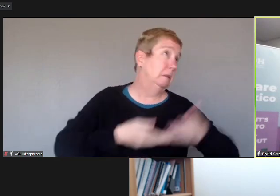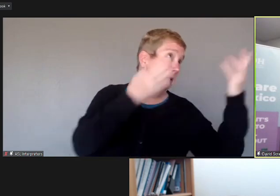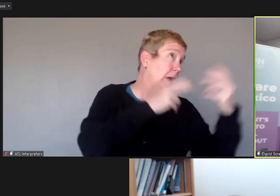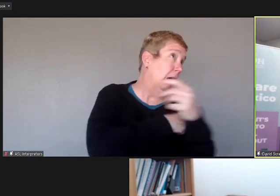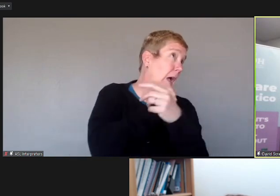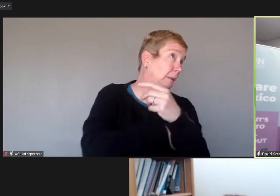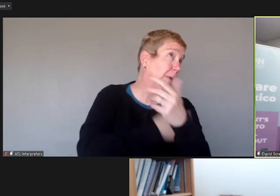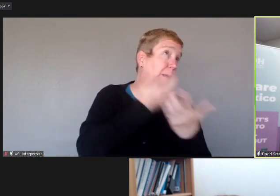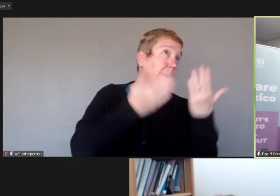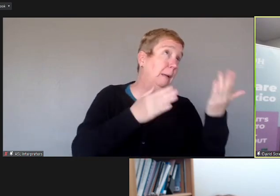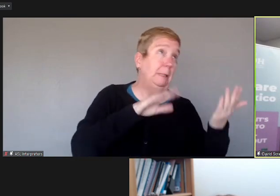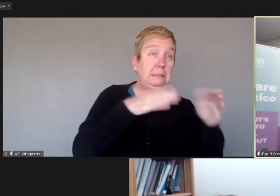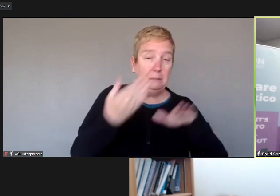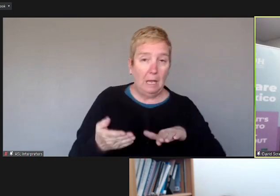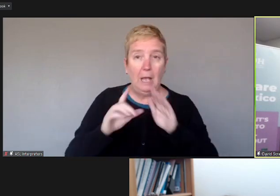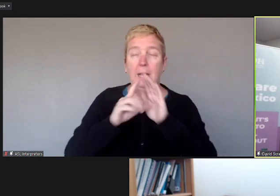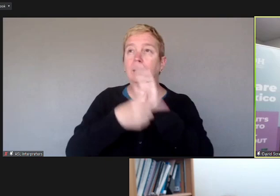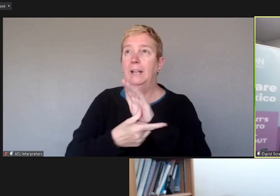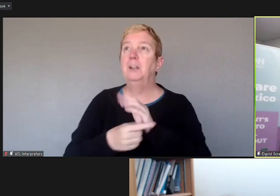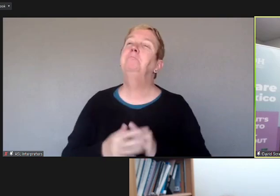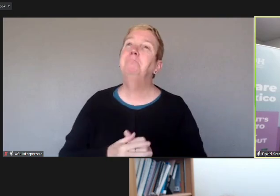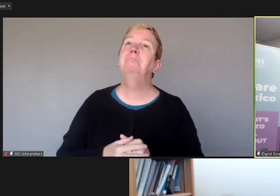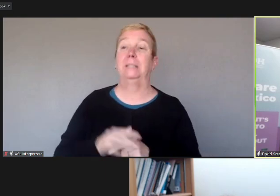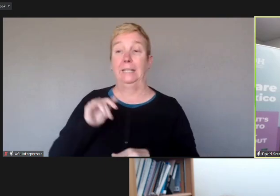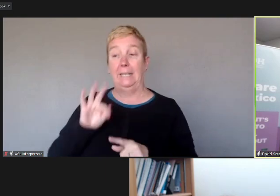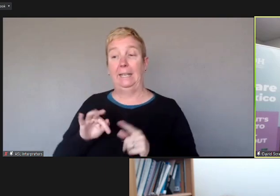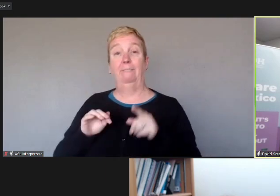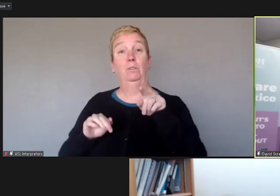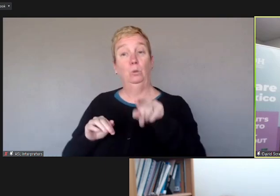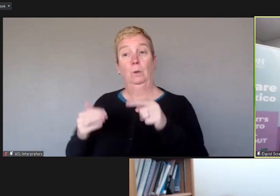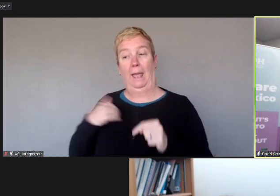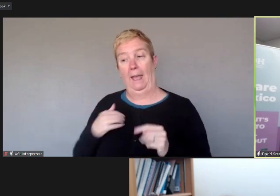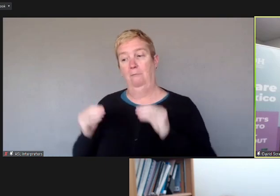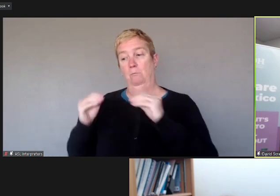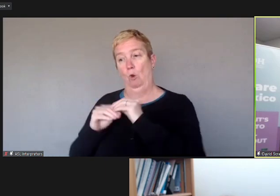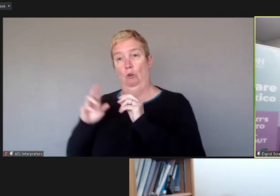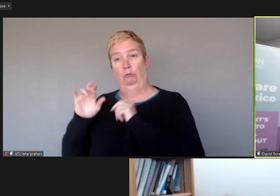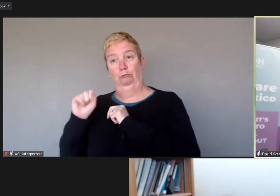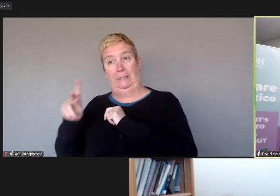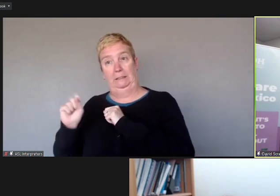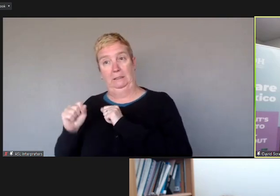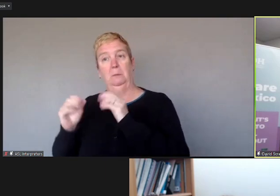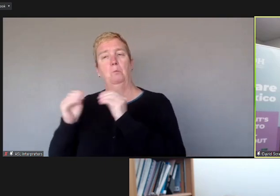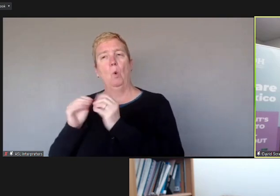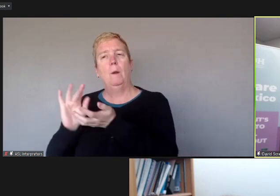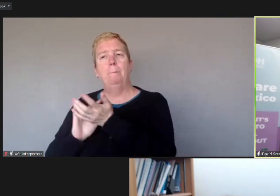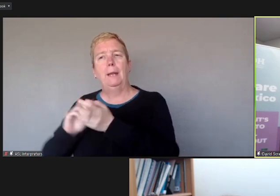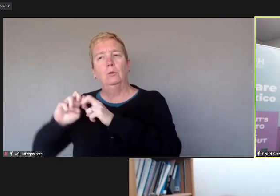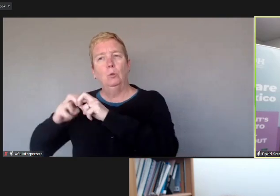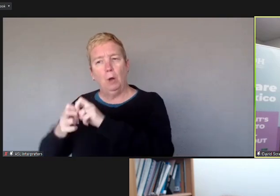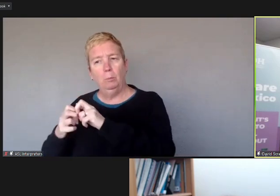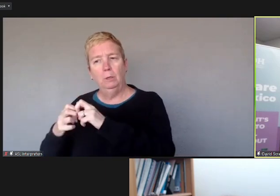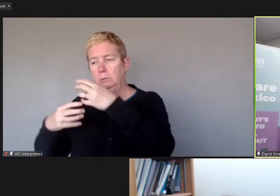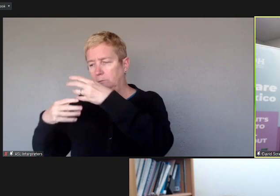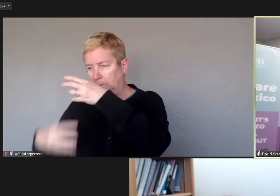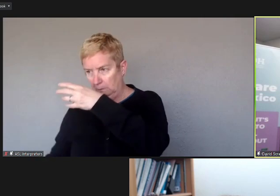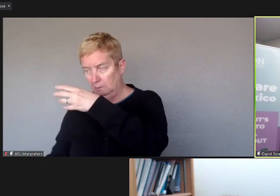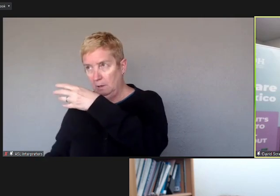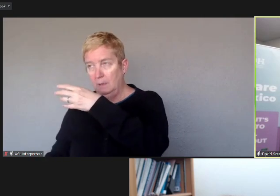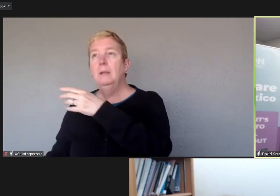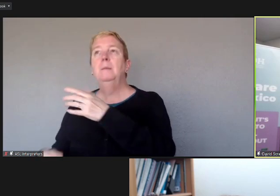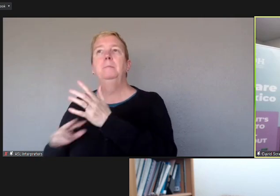minds that people with more risk factors are more likely to end up in the hospital than